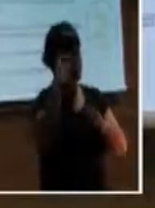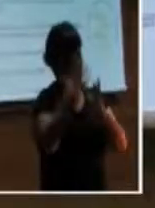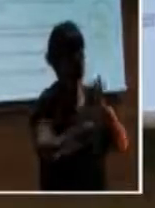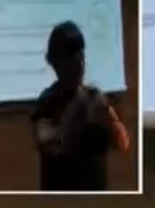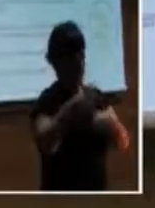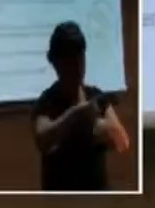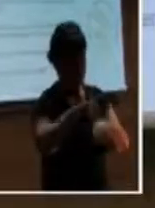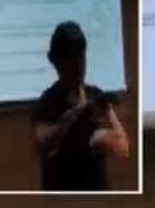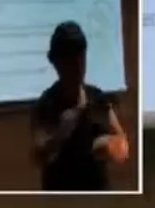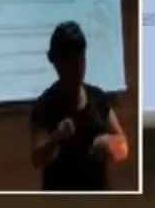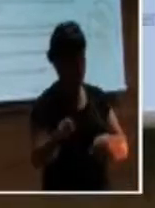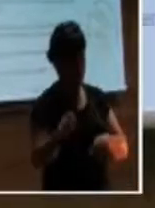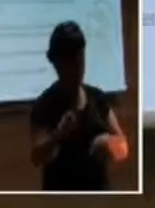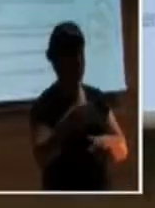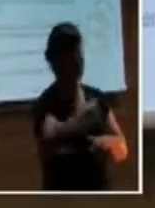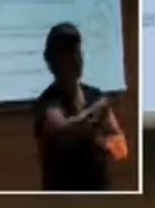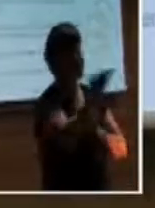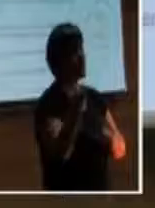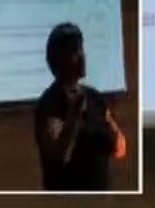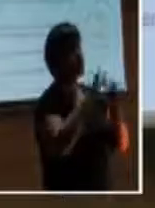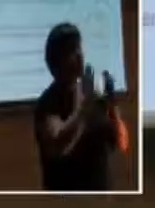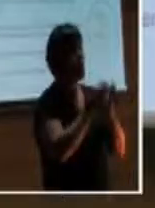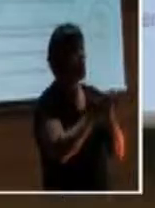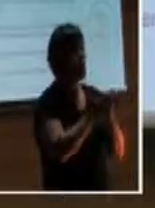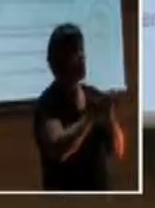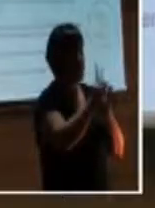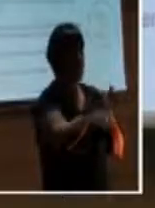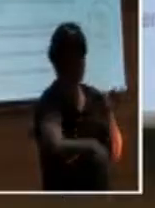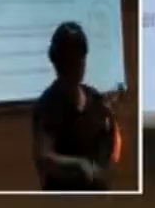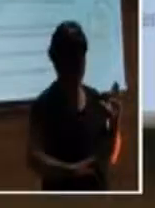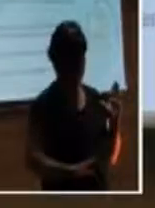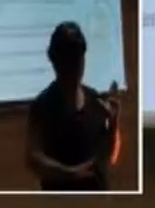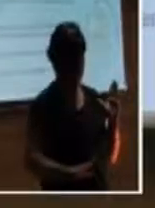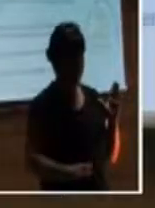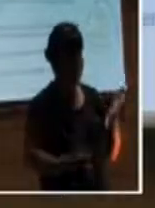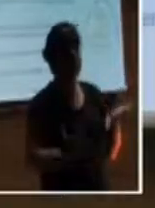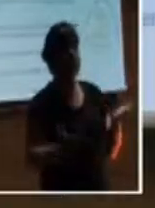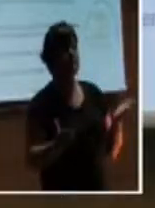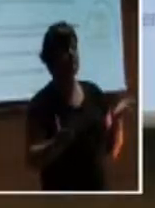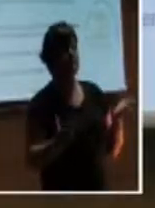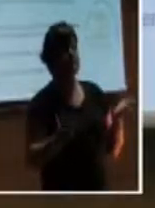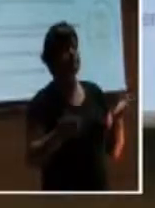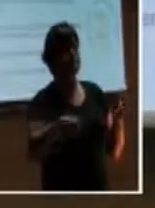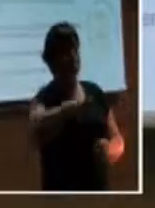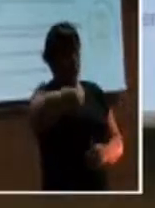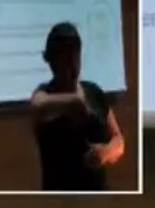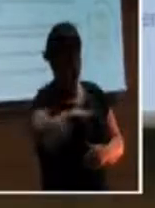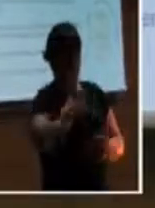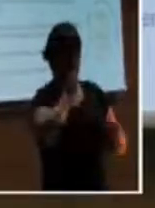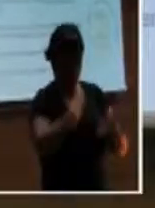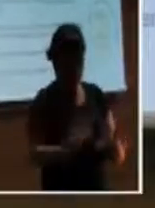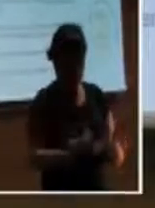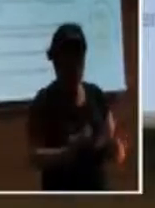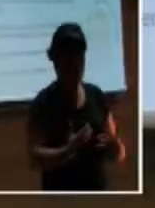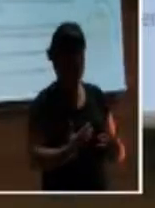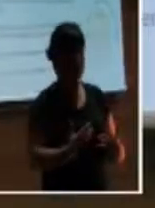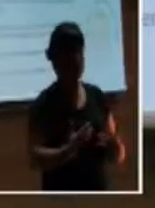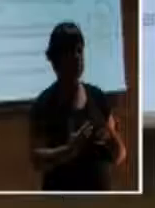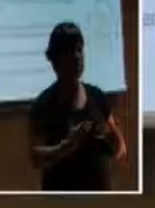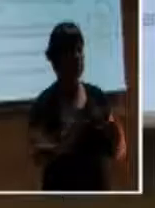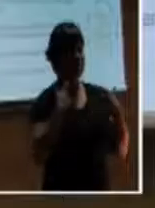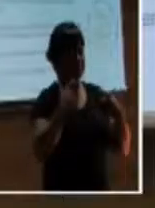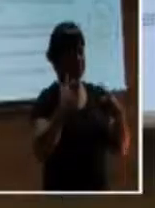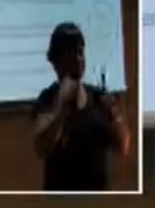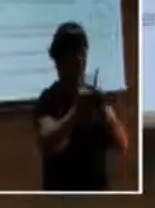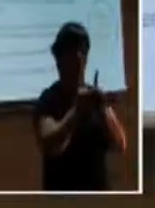her 70th birthday. And we established a scholarship and an internship for a